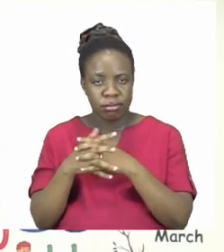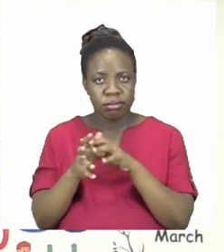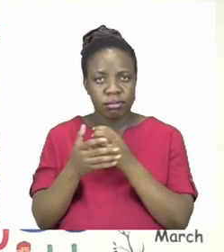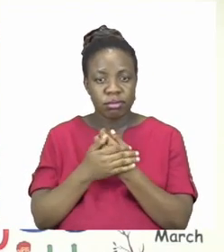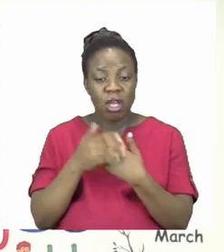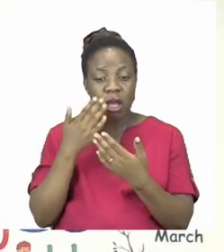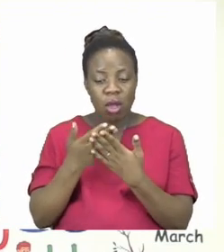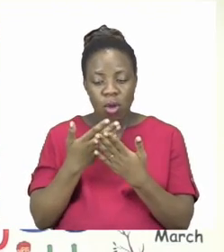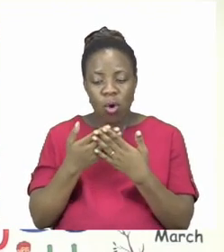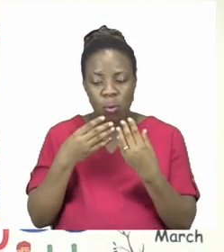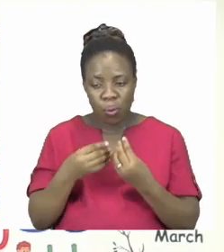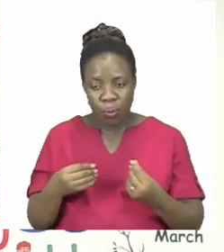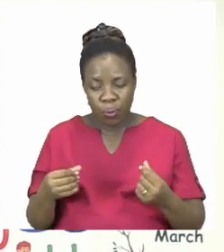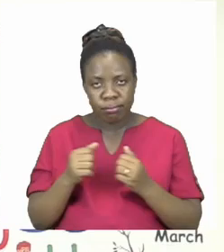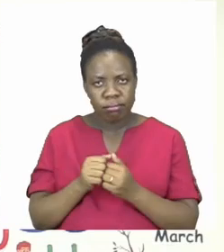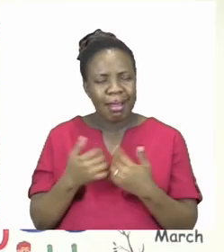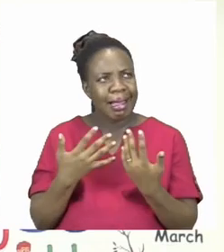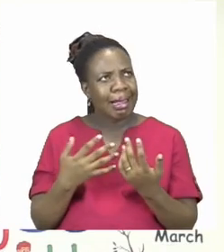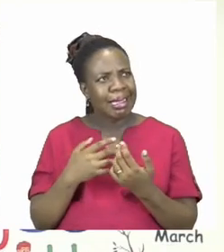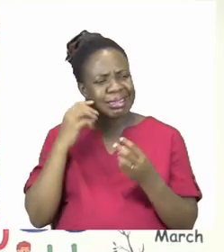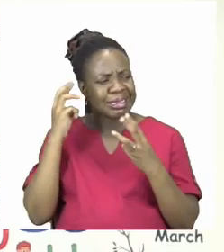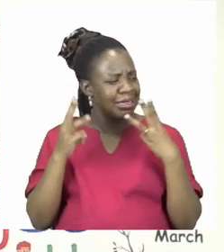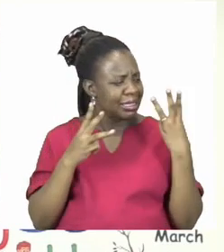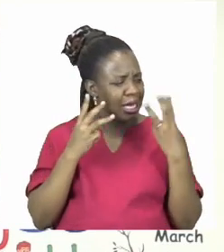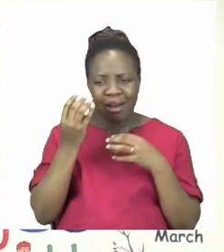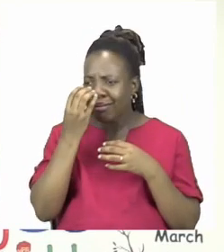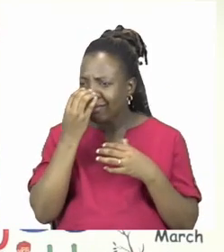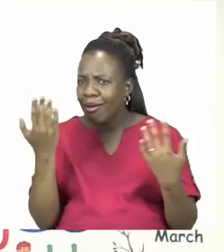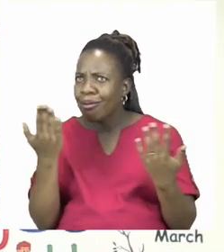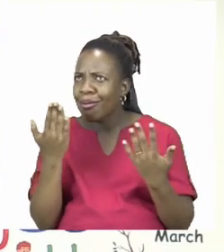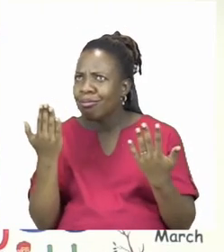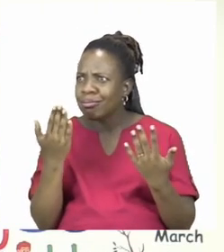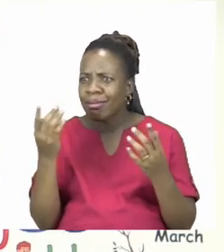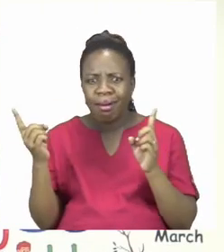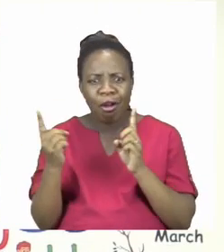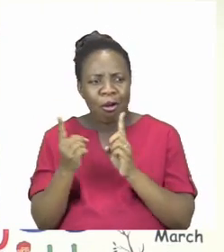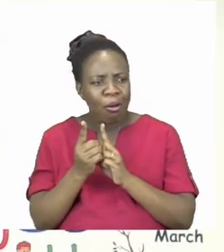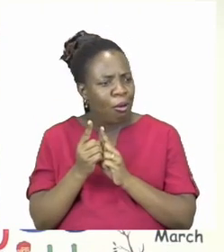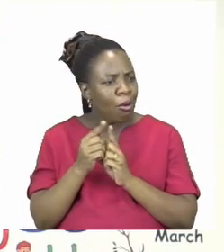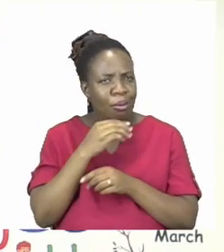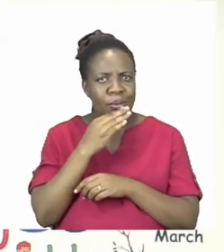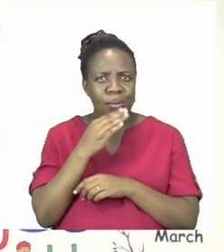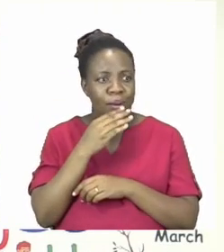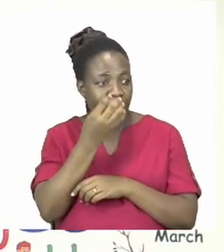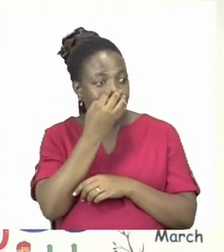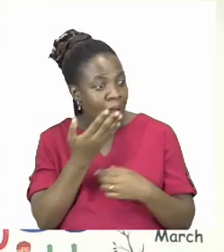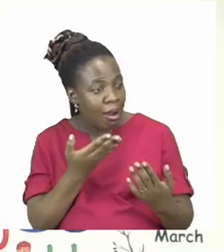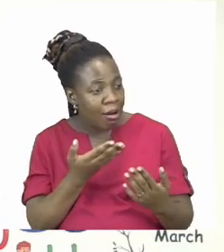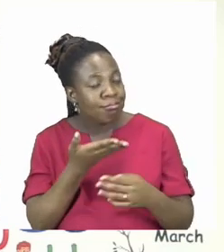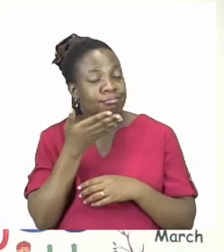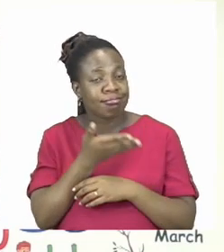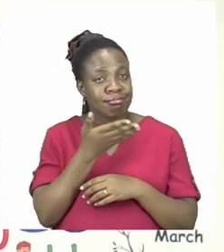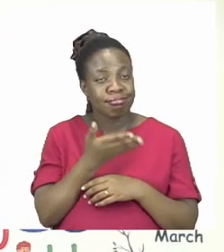else. I wonder where Zoshi is today. I've not seen him. Zoshi, are you around? Oh,